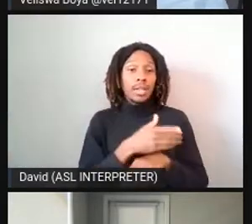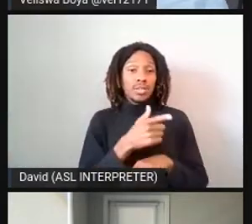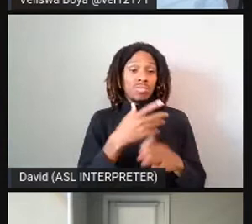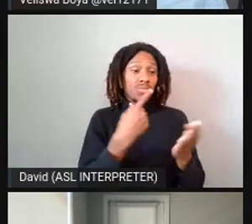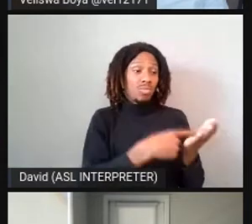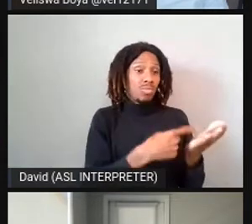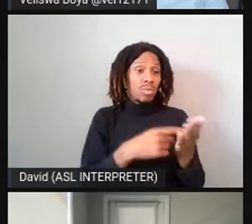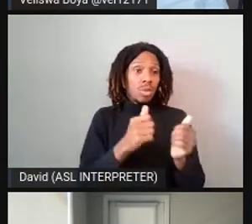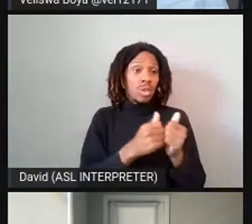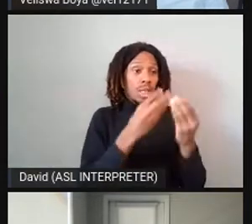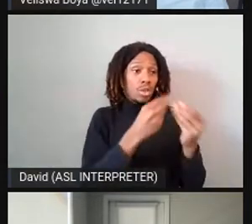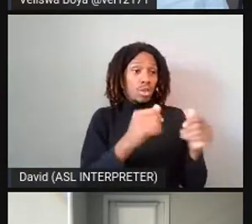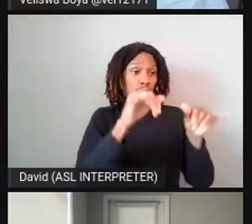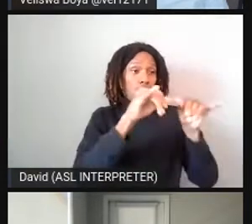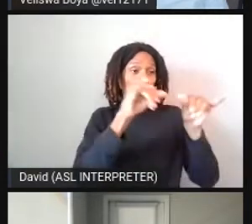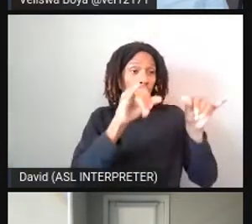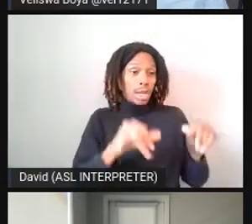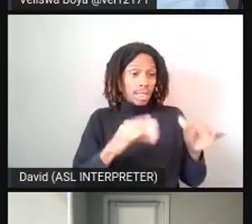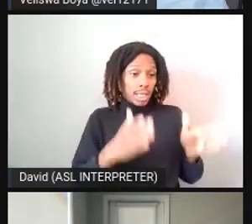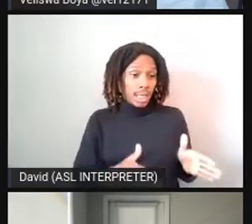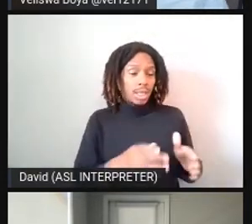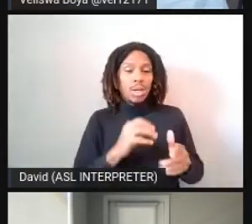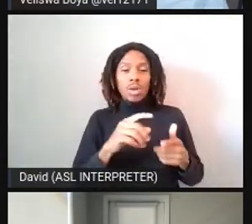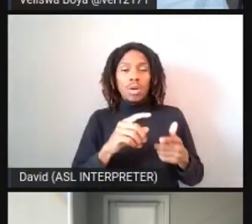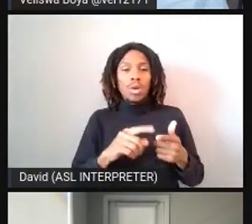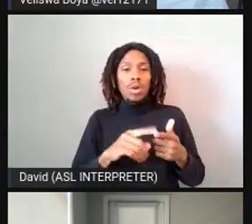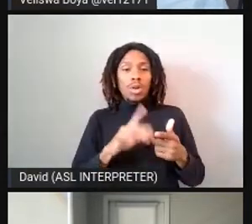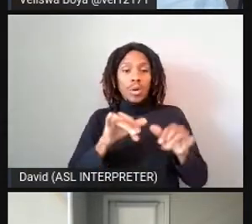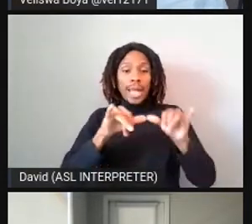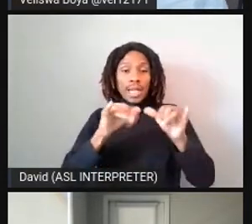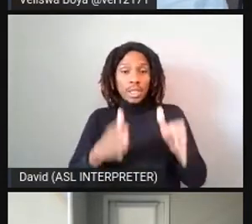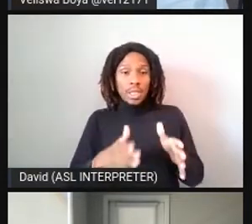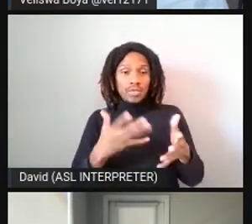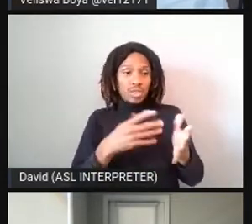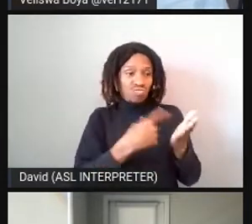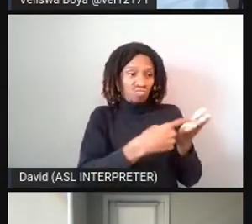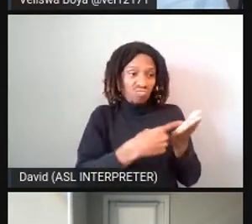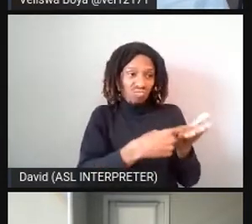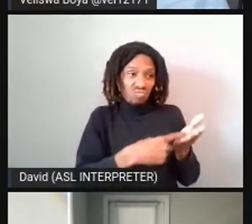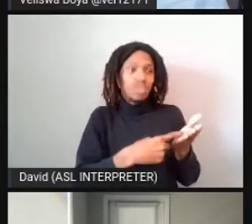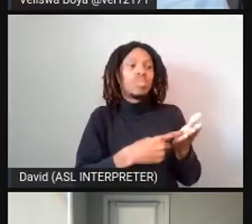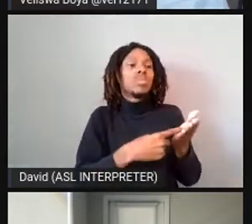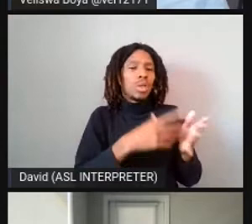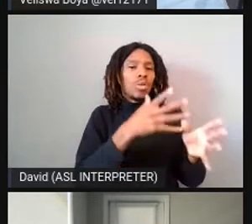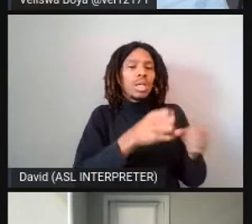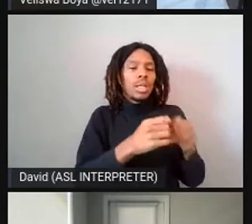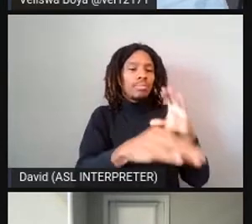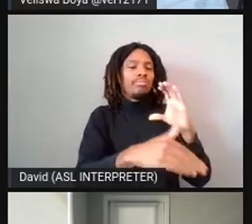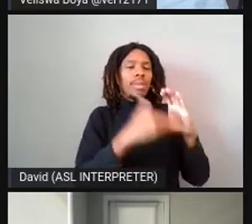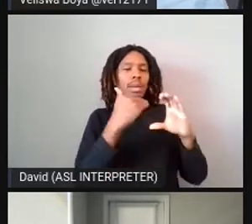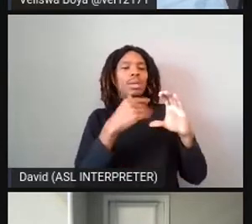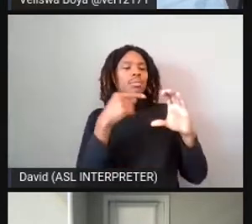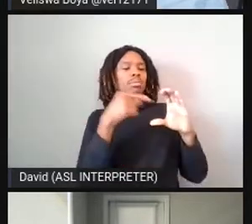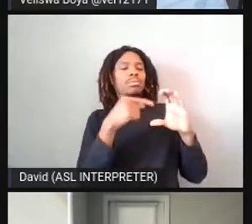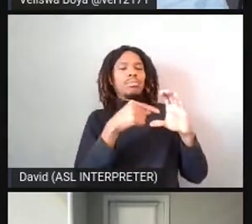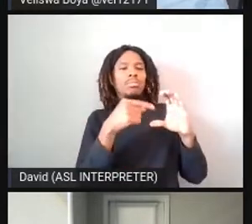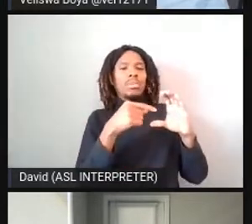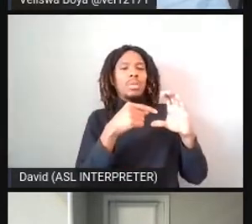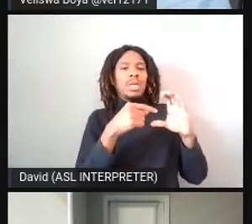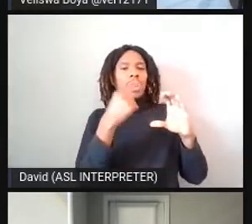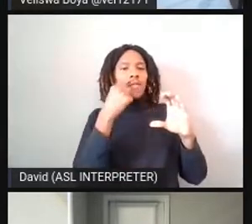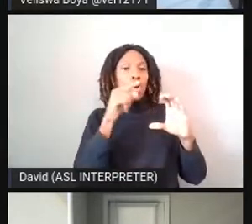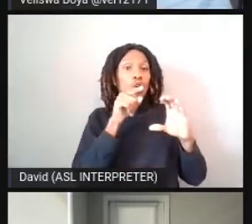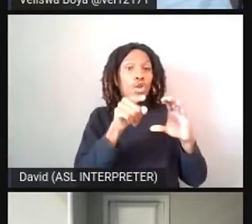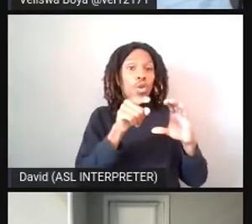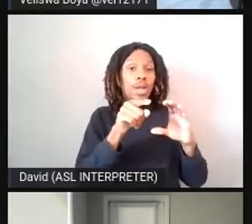with your solutions architect or your solutions engineer, you're going to get an email, and this email will be for you